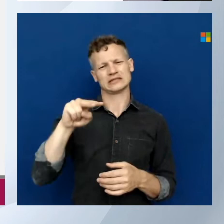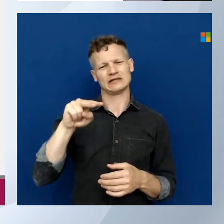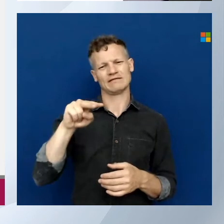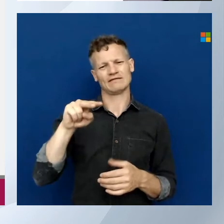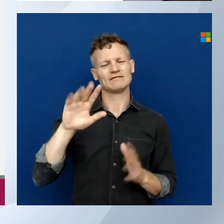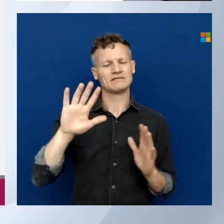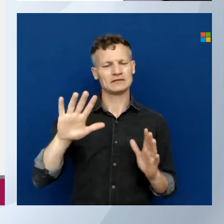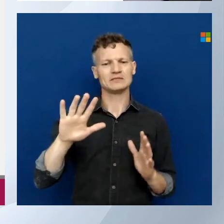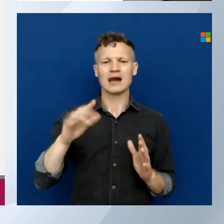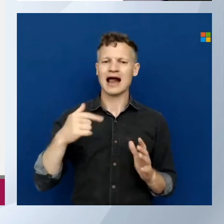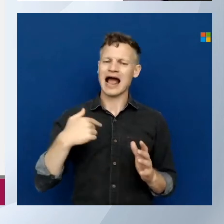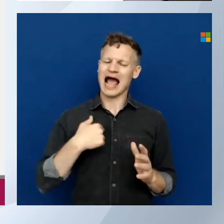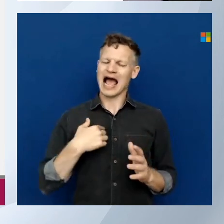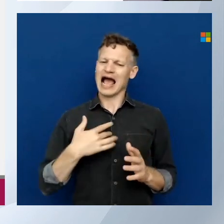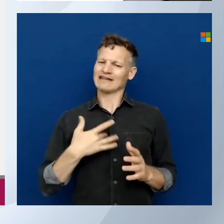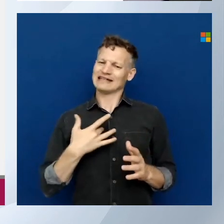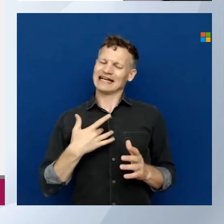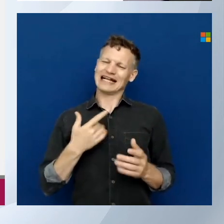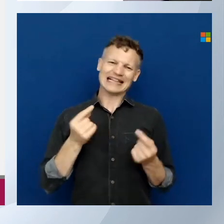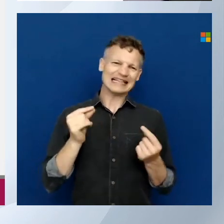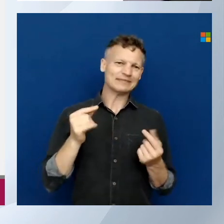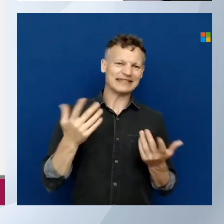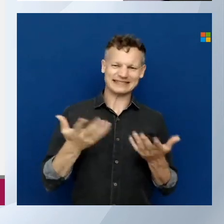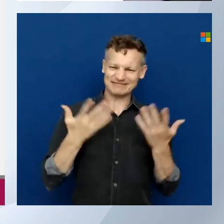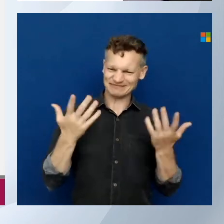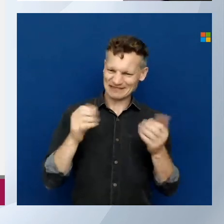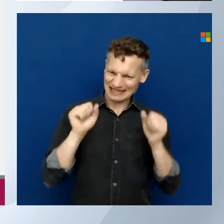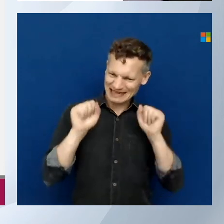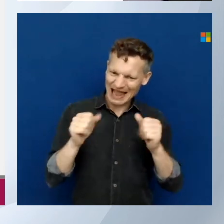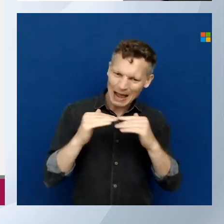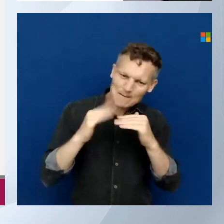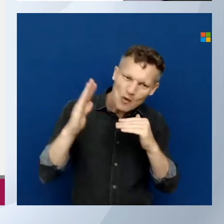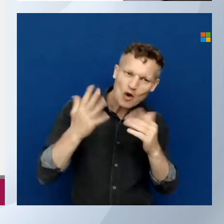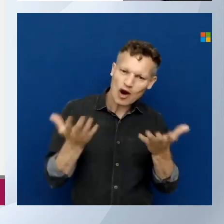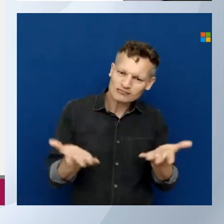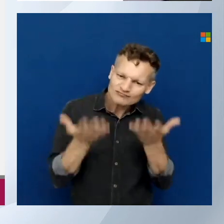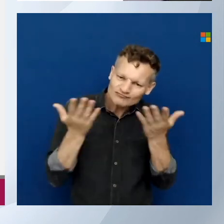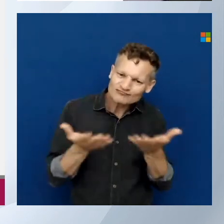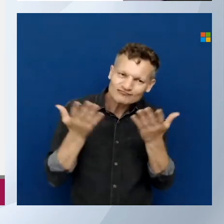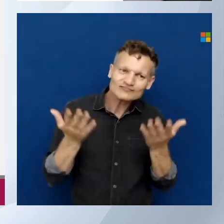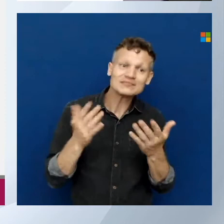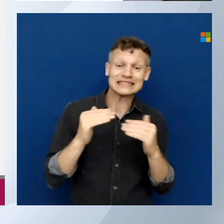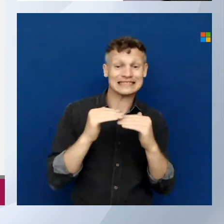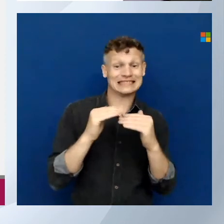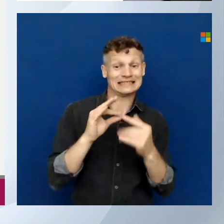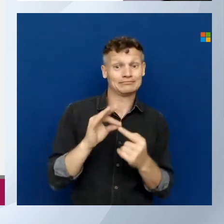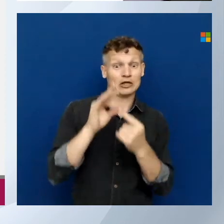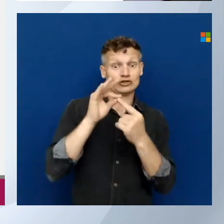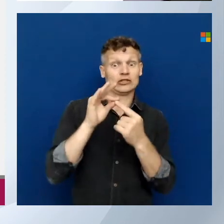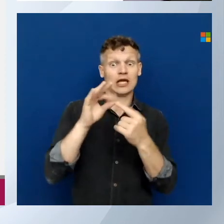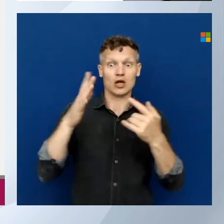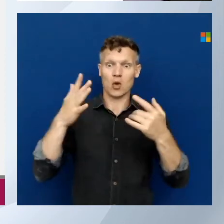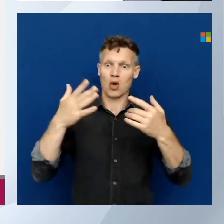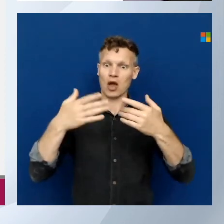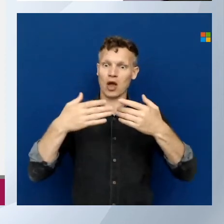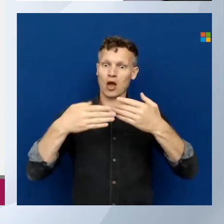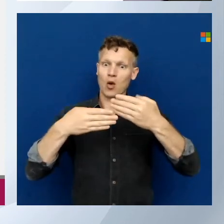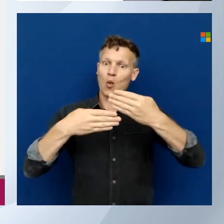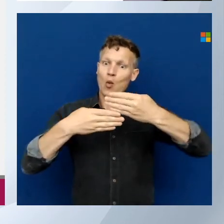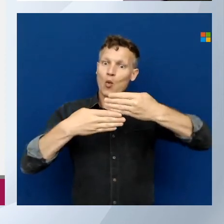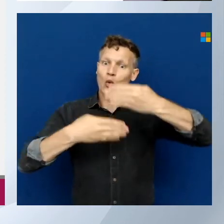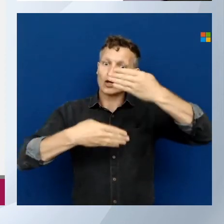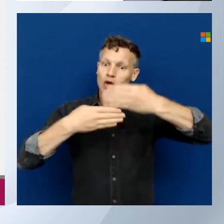up to its full potential, because especially if we're talking about Windows Virtual Desktop, I do not only want to